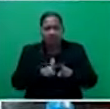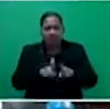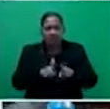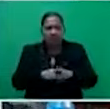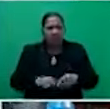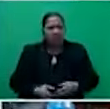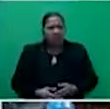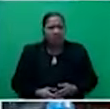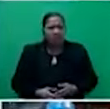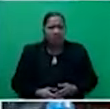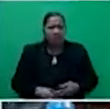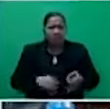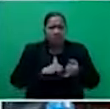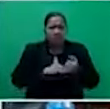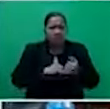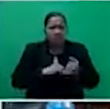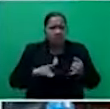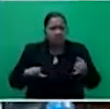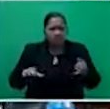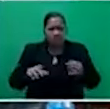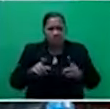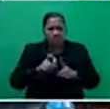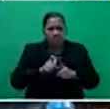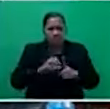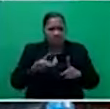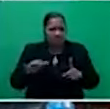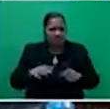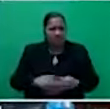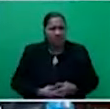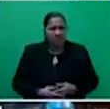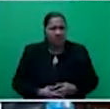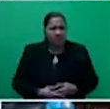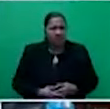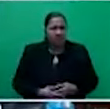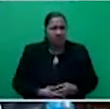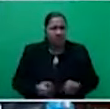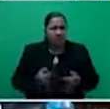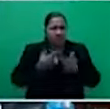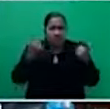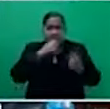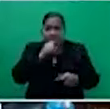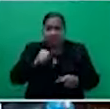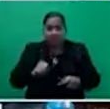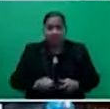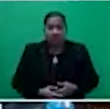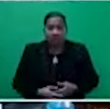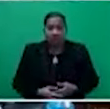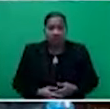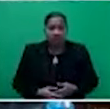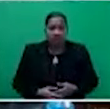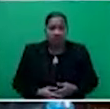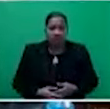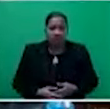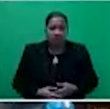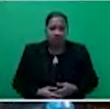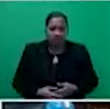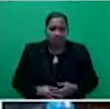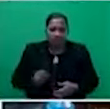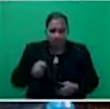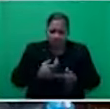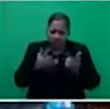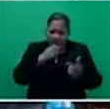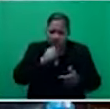heroes, actually. Please read, yes, great man, you'd learn. Your world would broaden.